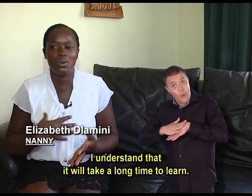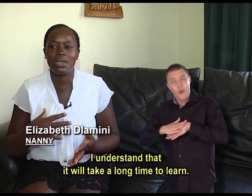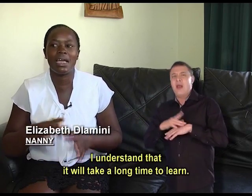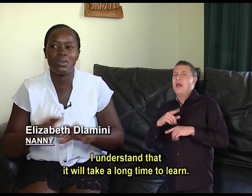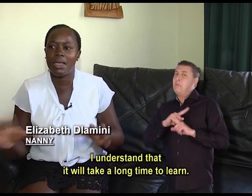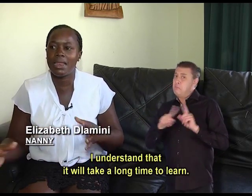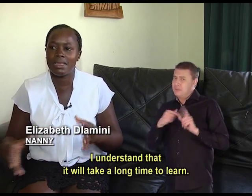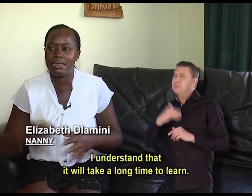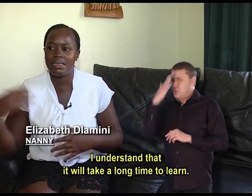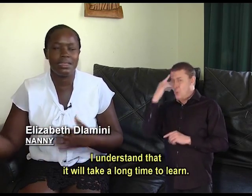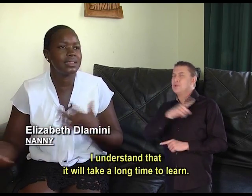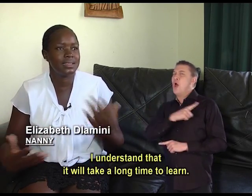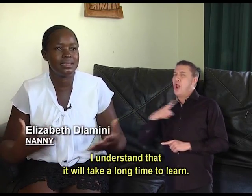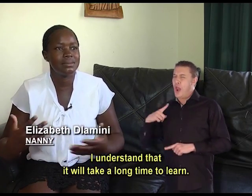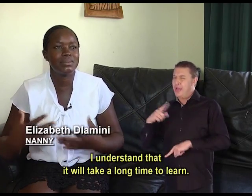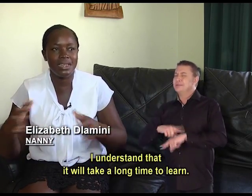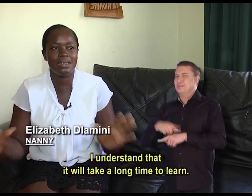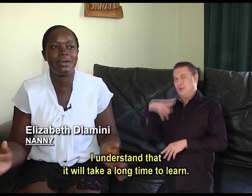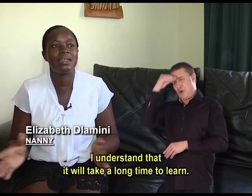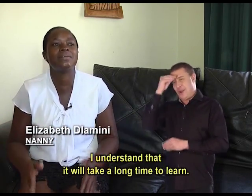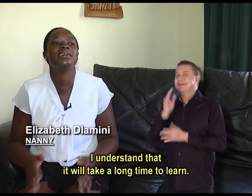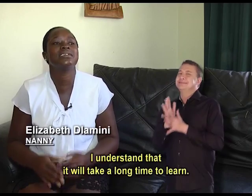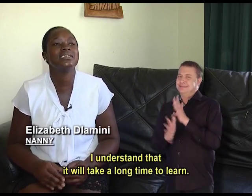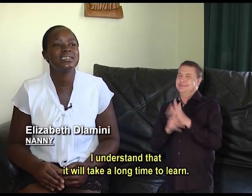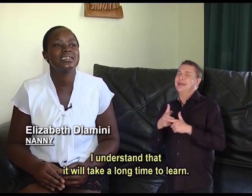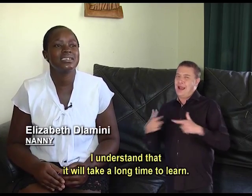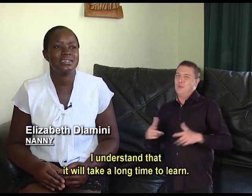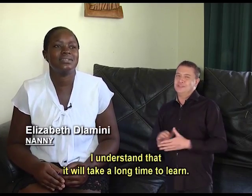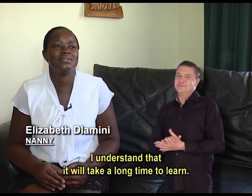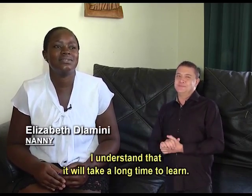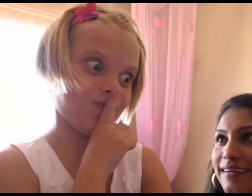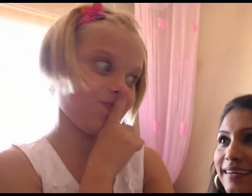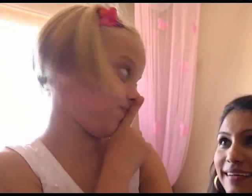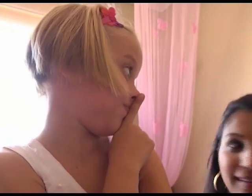ke rata gore nka itlwaela ke phele le bana ba.